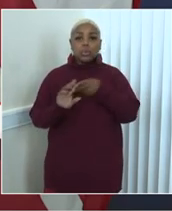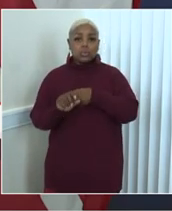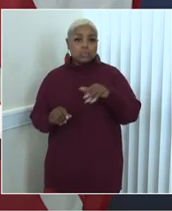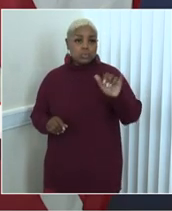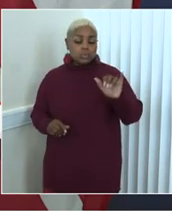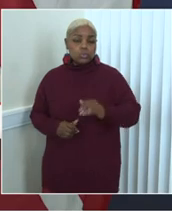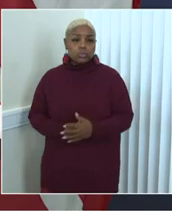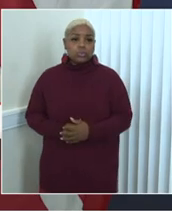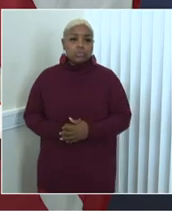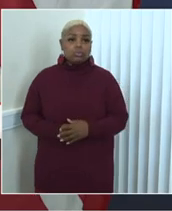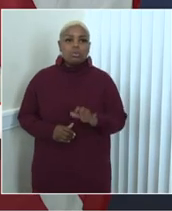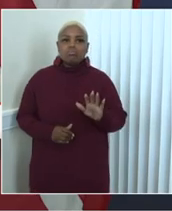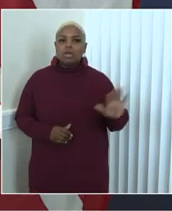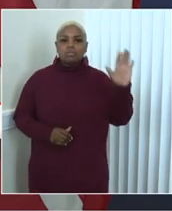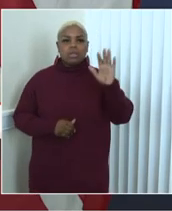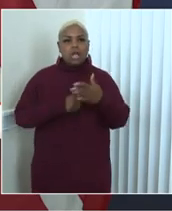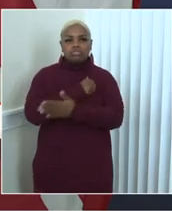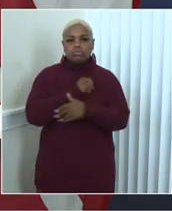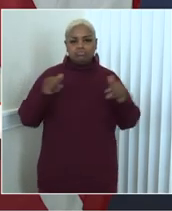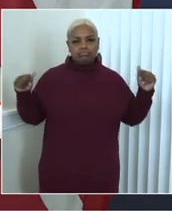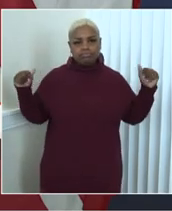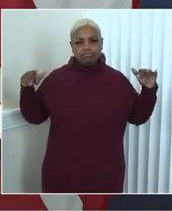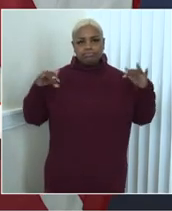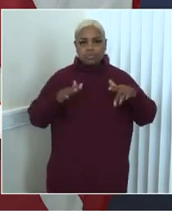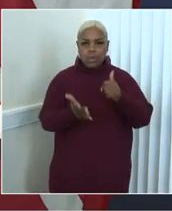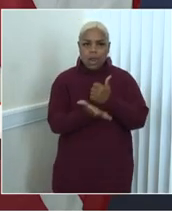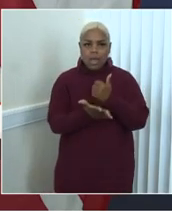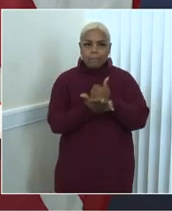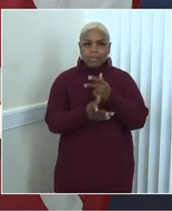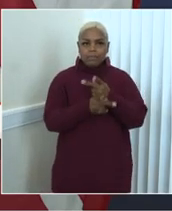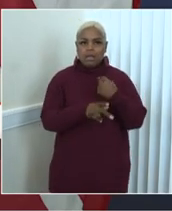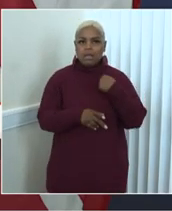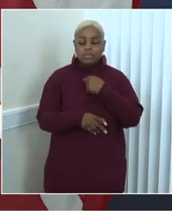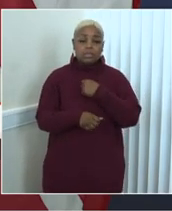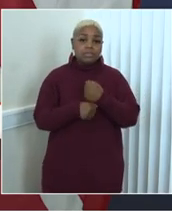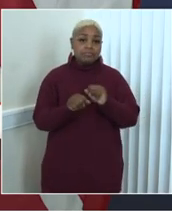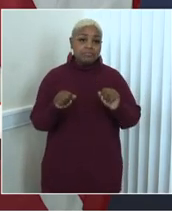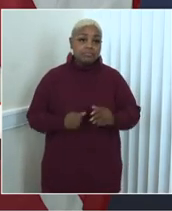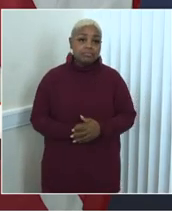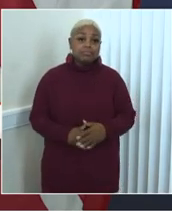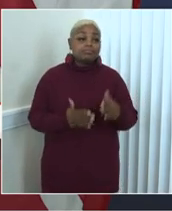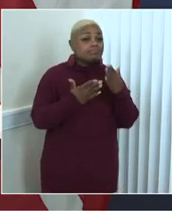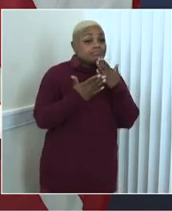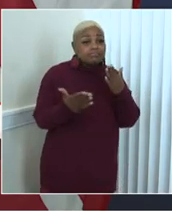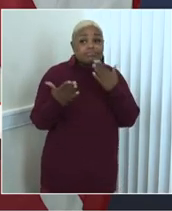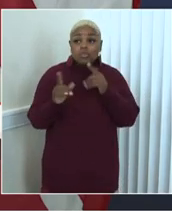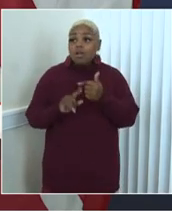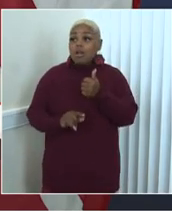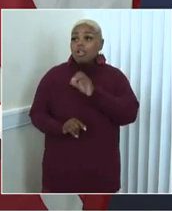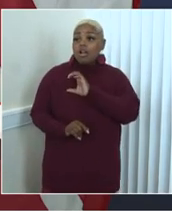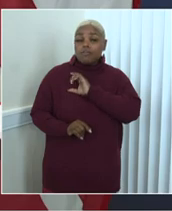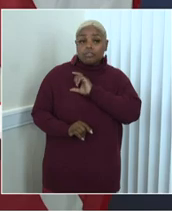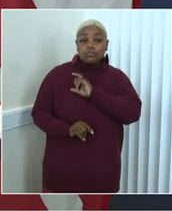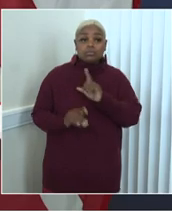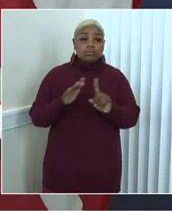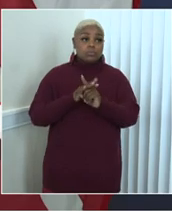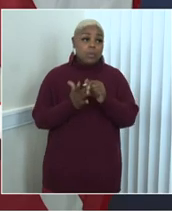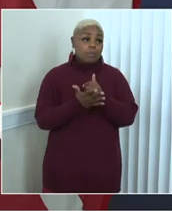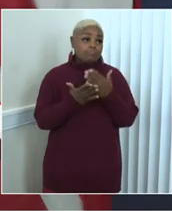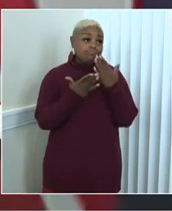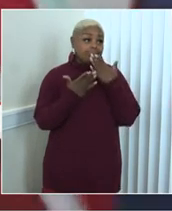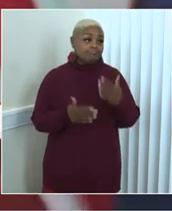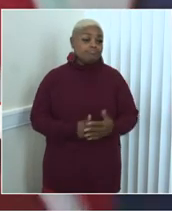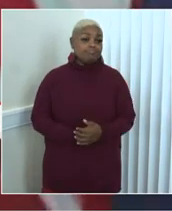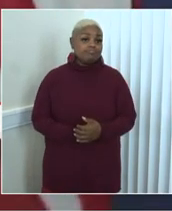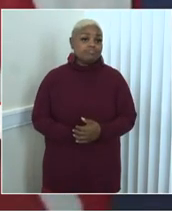keep Metro and inauguration participants safe. We want to thank them for coming in their assistance. As we always say